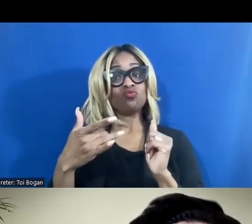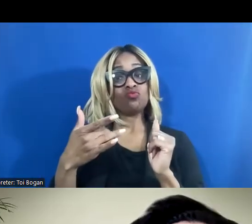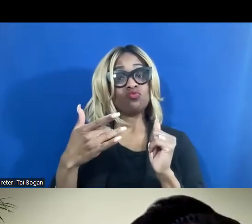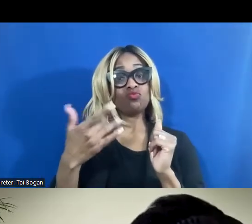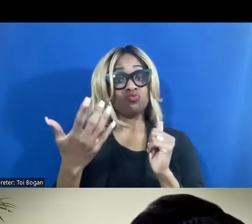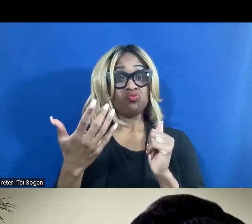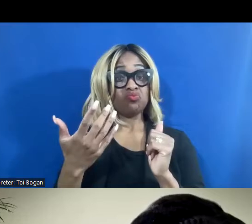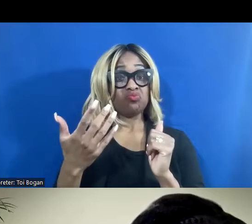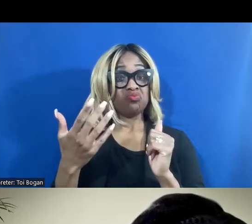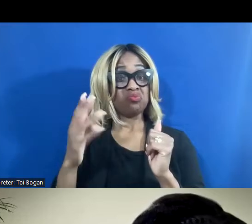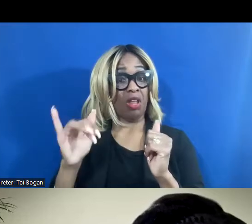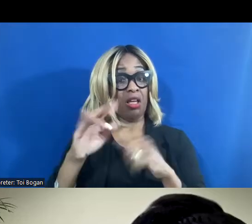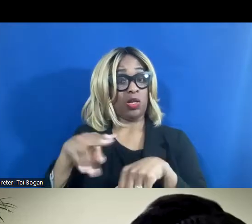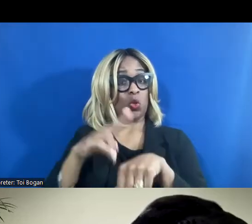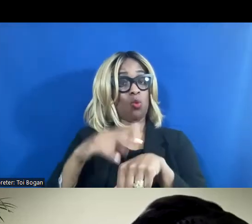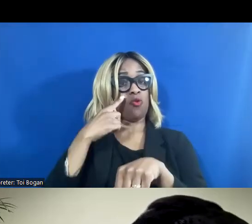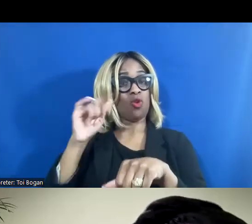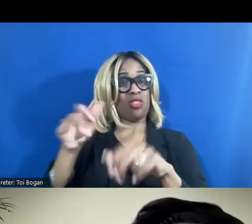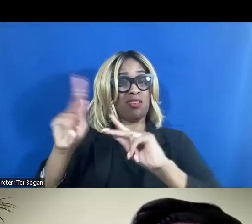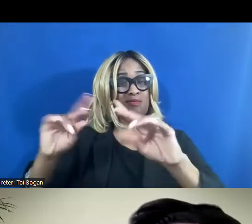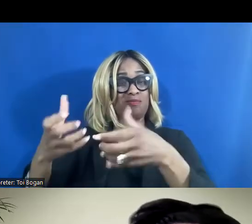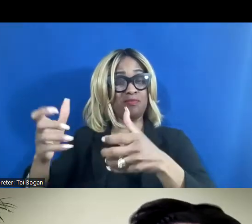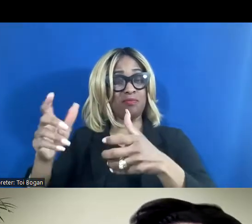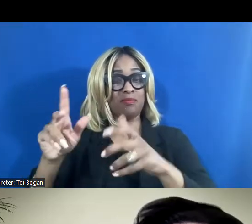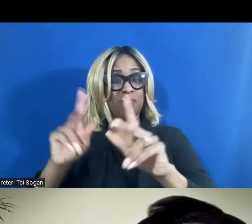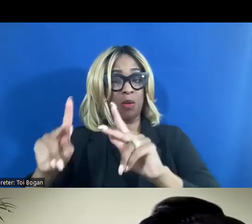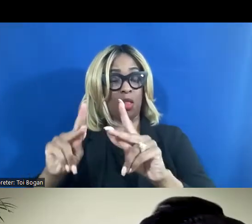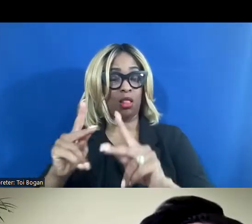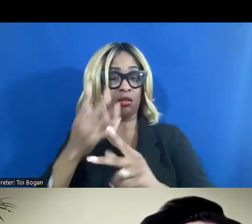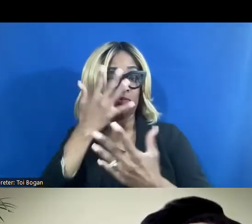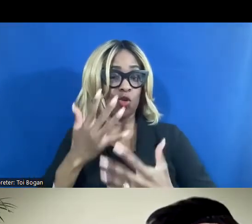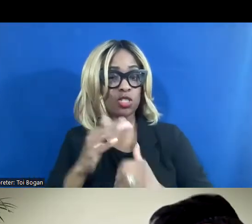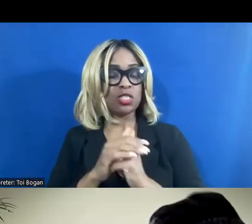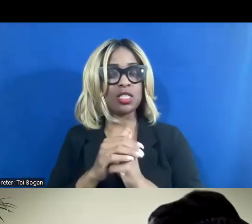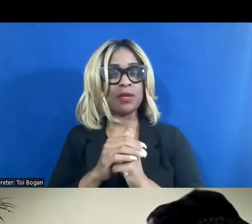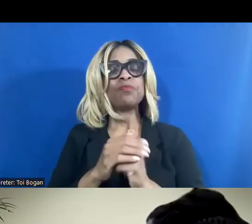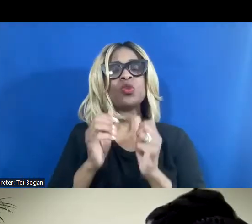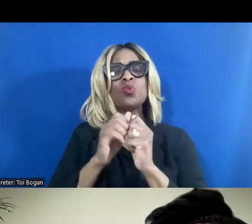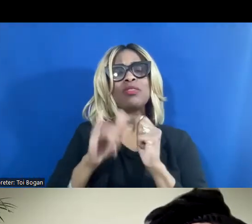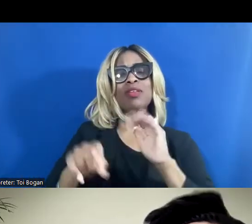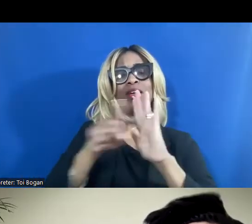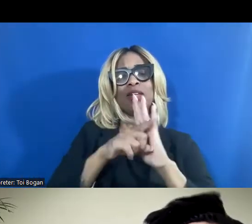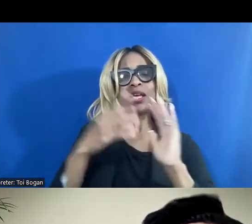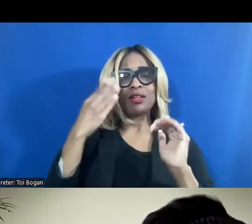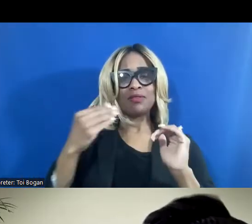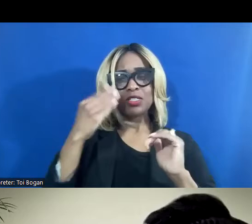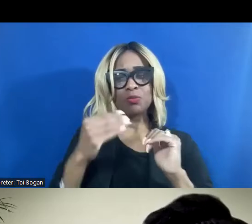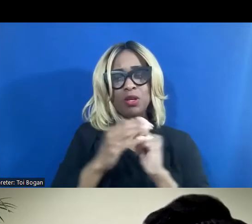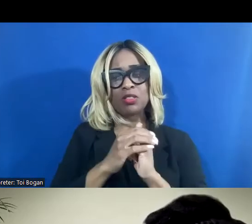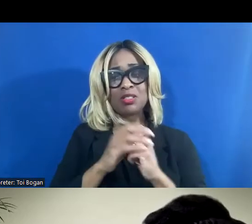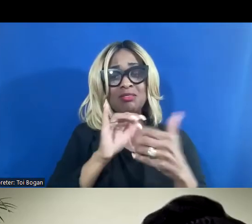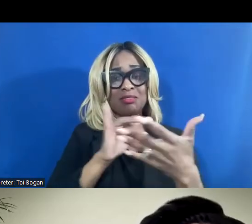the norm for them, unfortunately. And through those negative experiences, studies